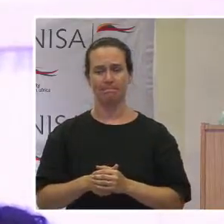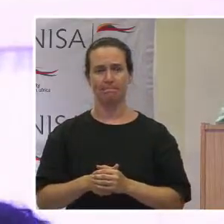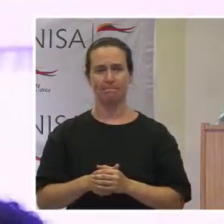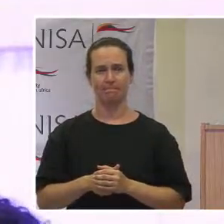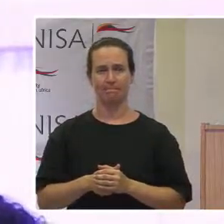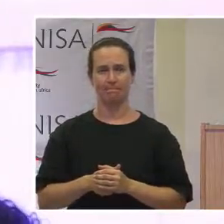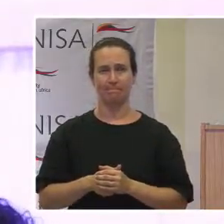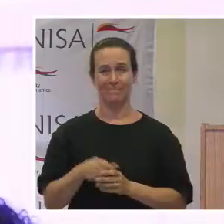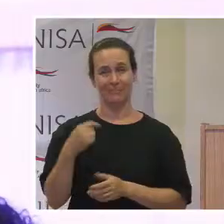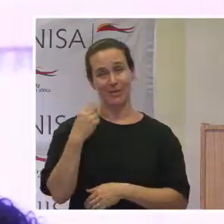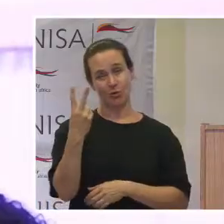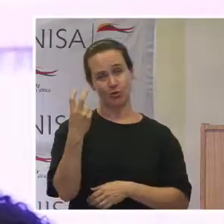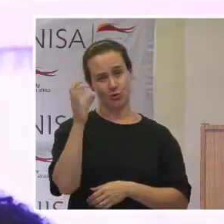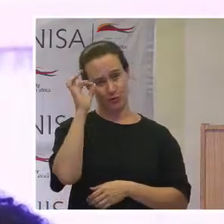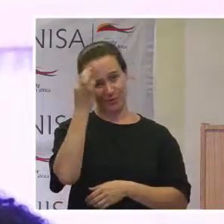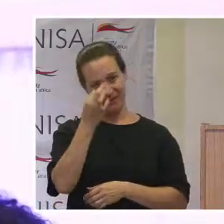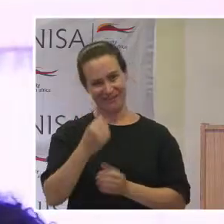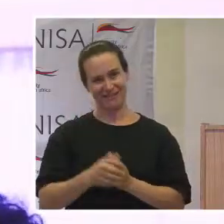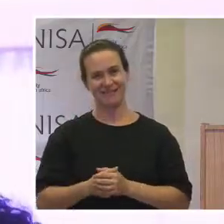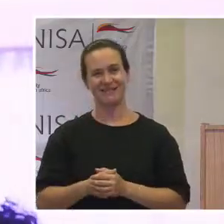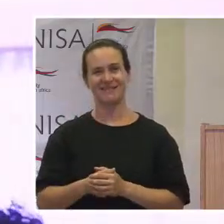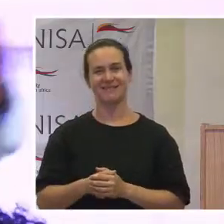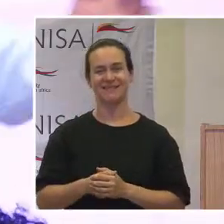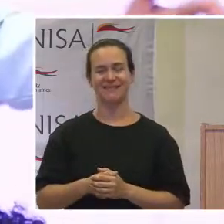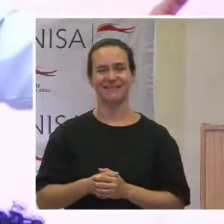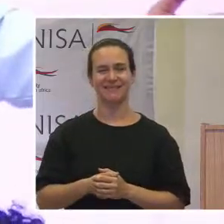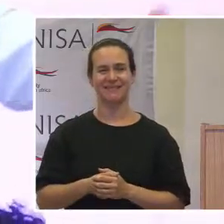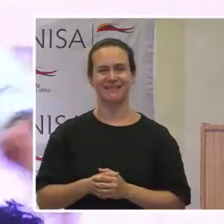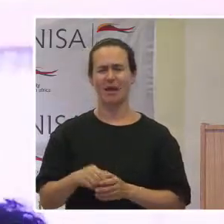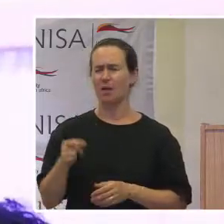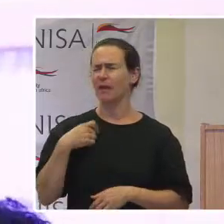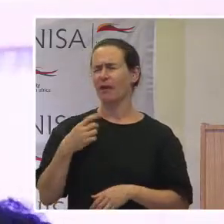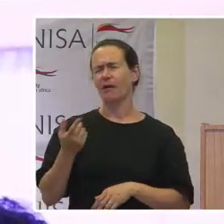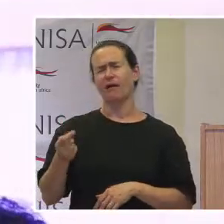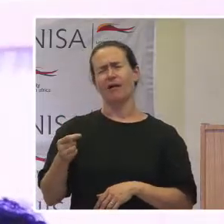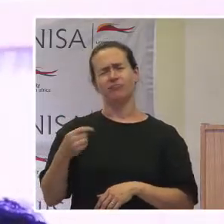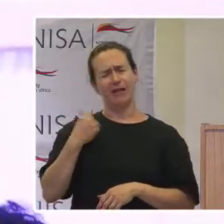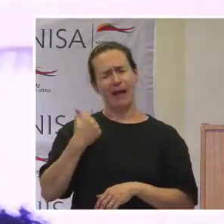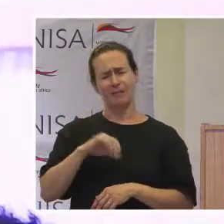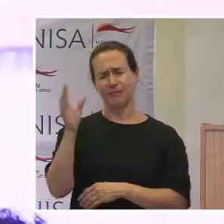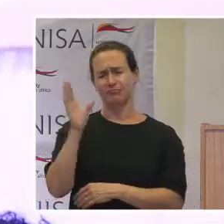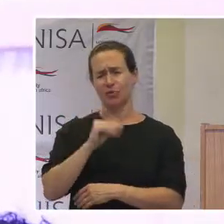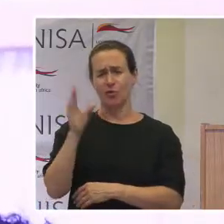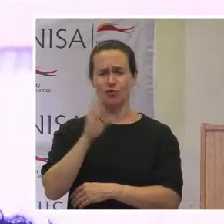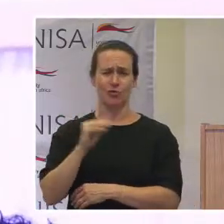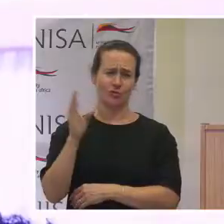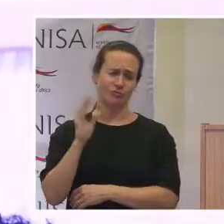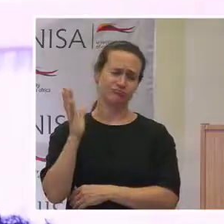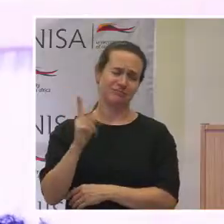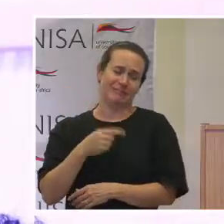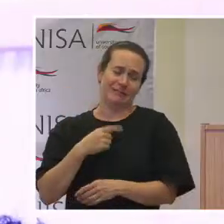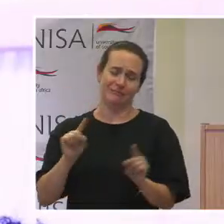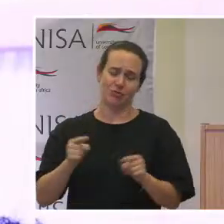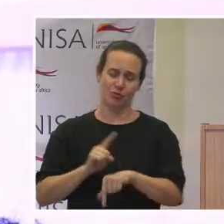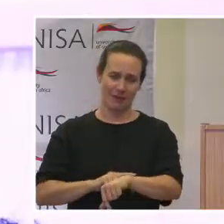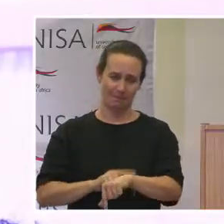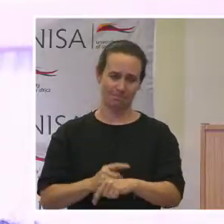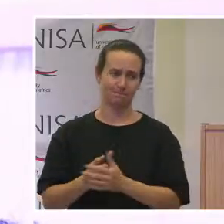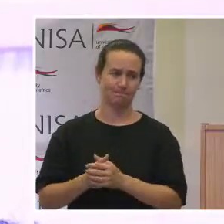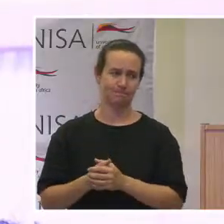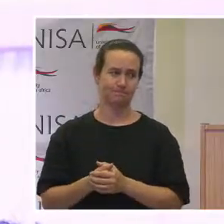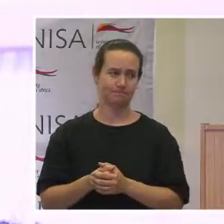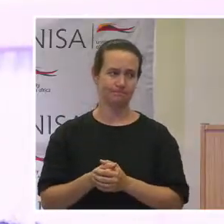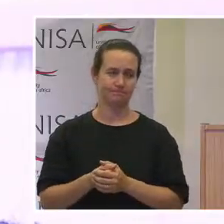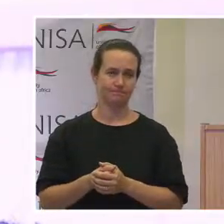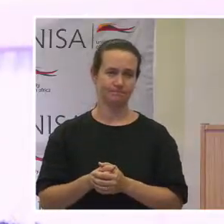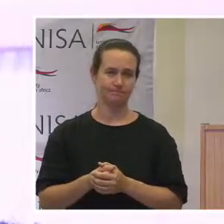Okay, I have 2 minutes left. I've got so much to say, but I'm going to try and expedite in the interest of time. The other thing